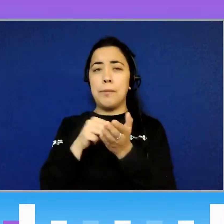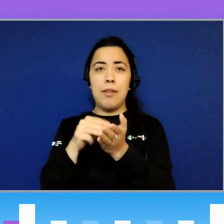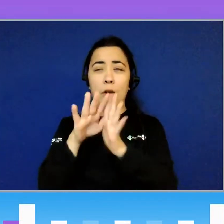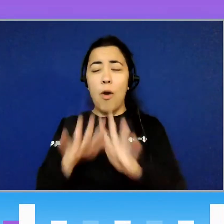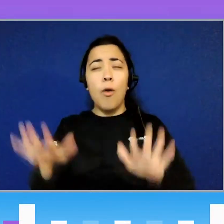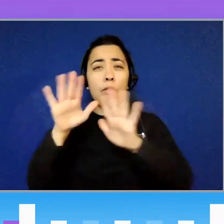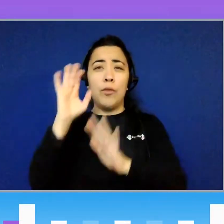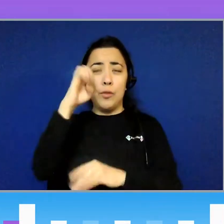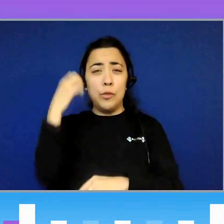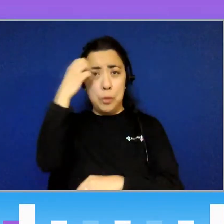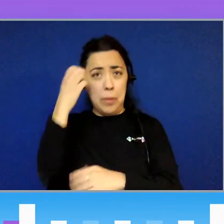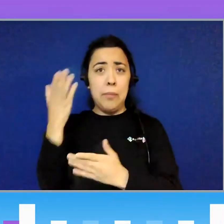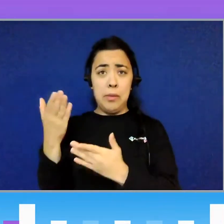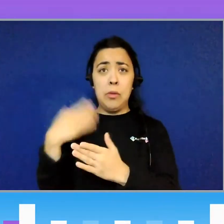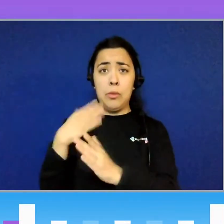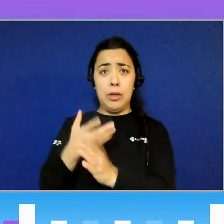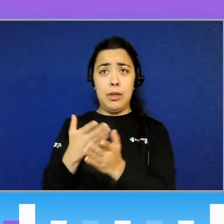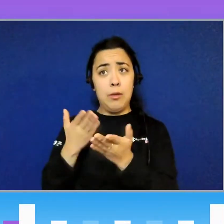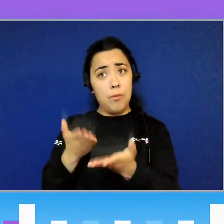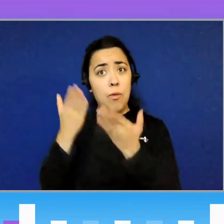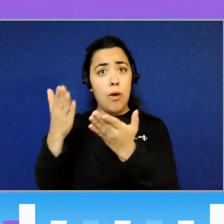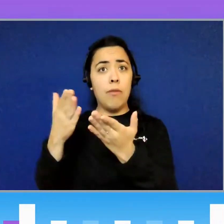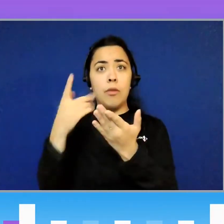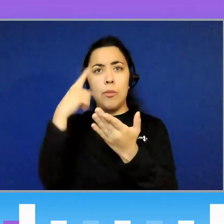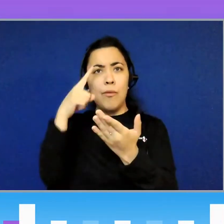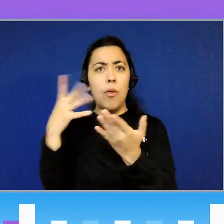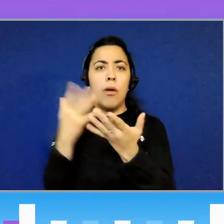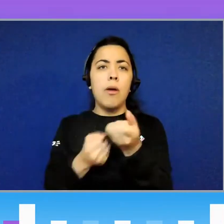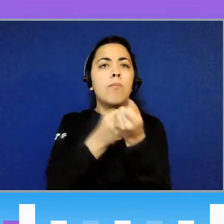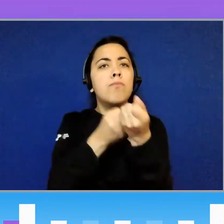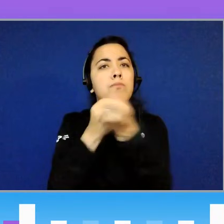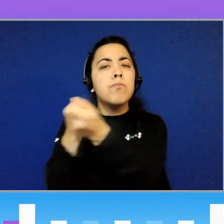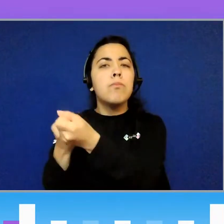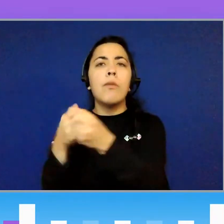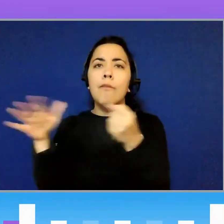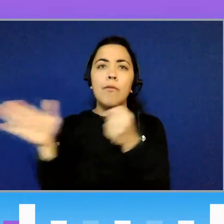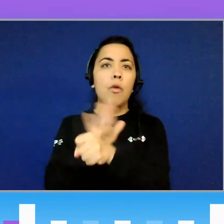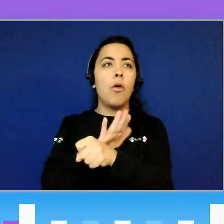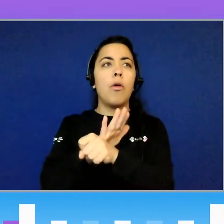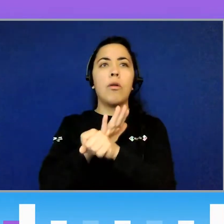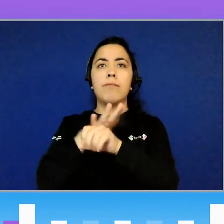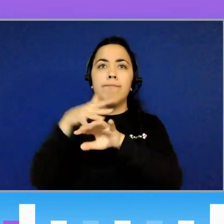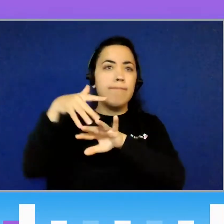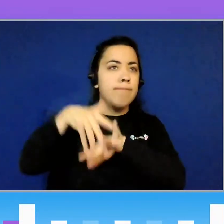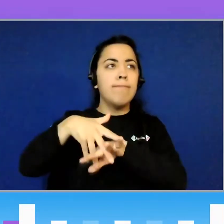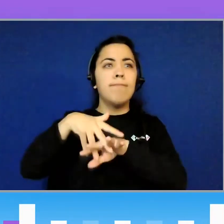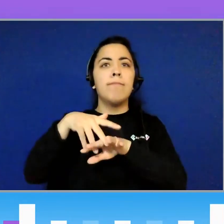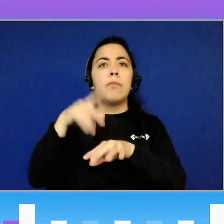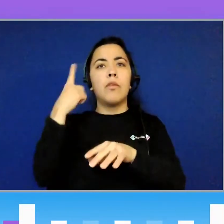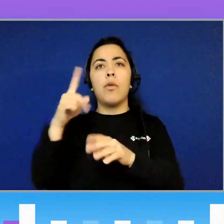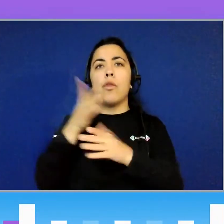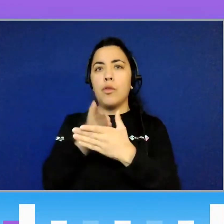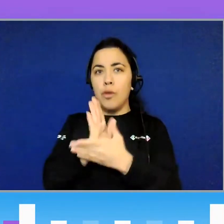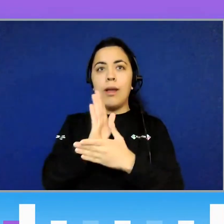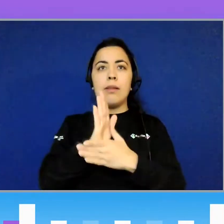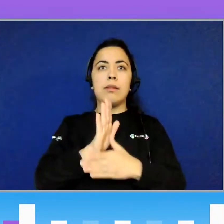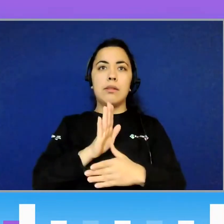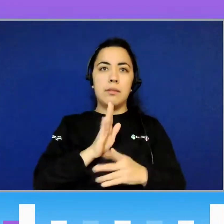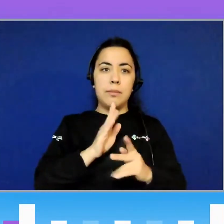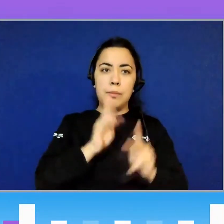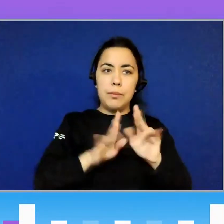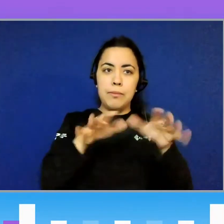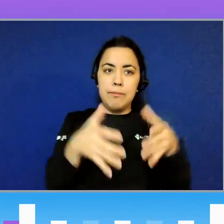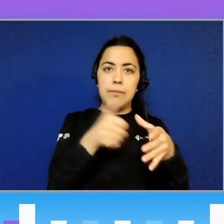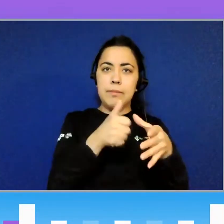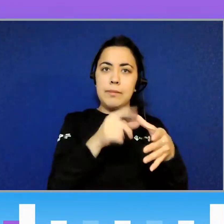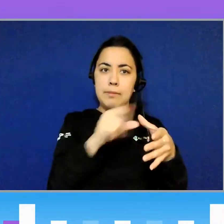Our mission is therefore to advocate for the full implementation of the UN Convention on the Rights of Persons with Disabilities, which, as